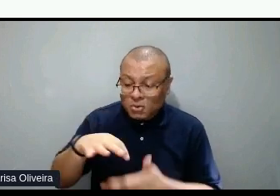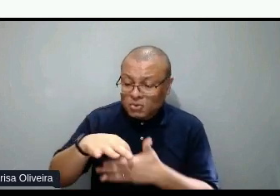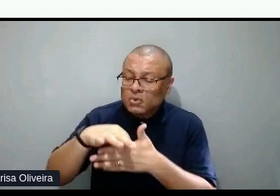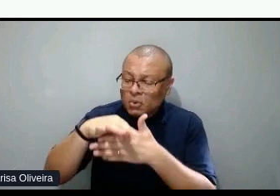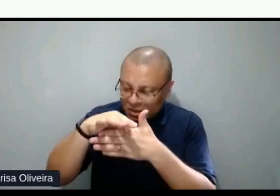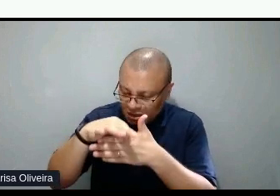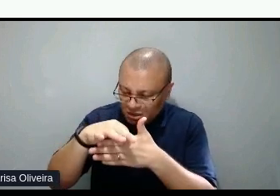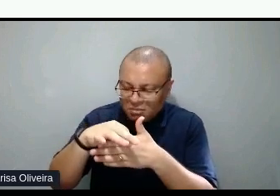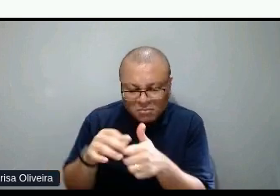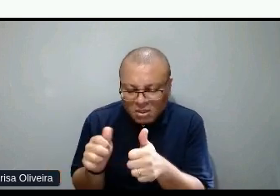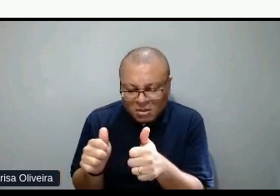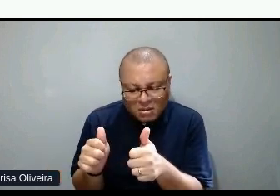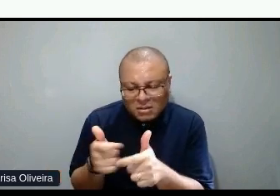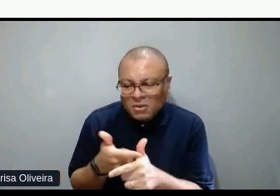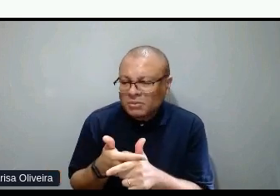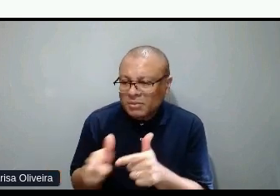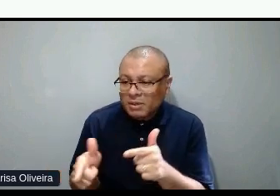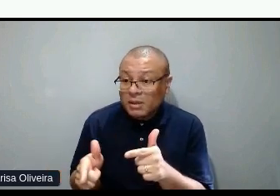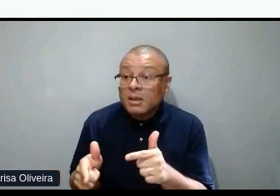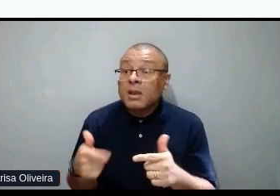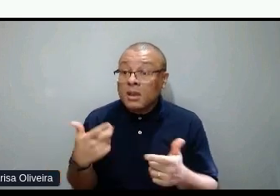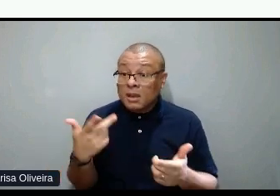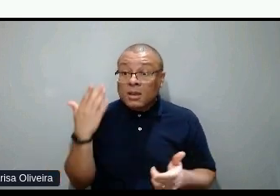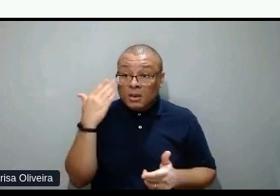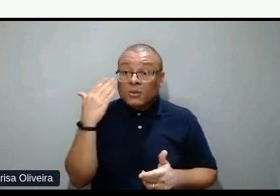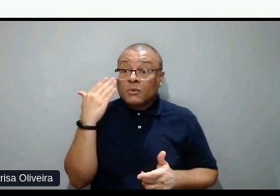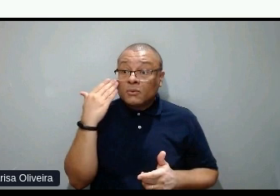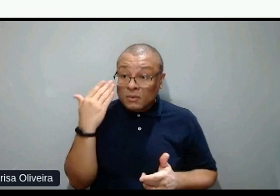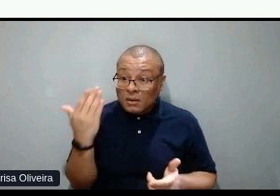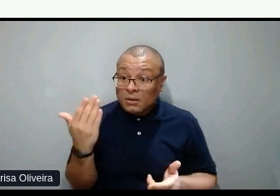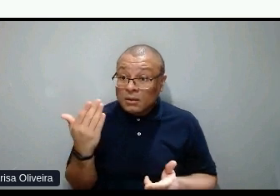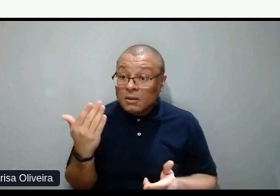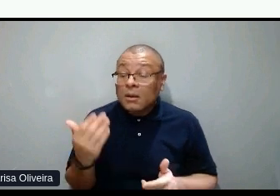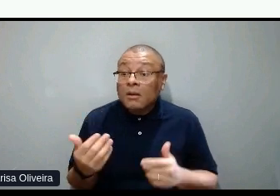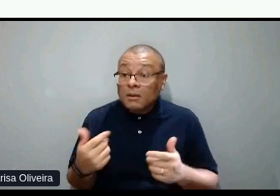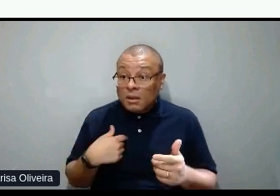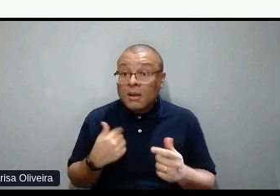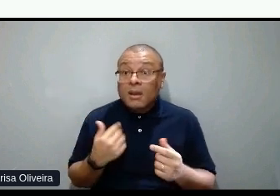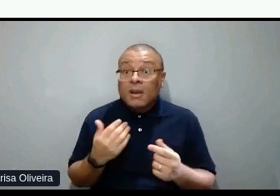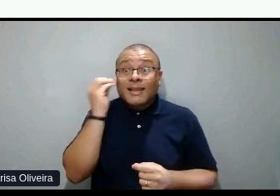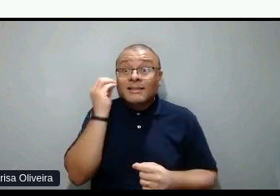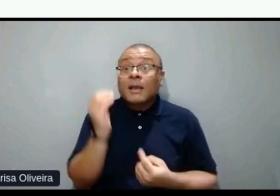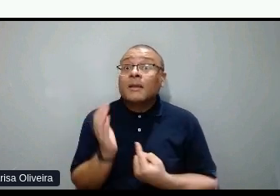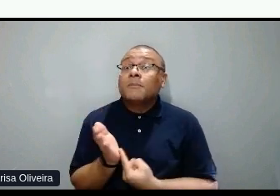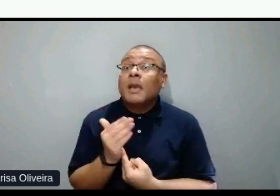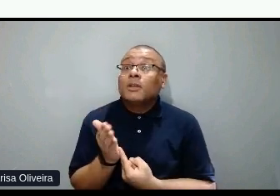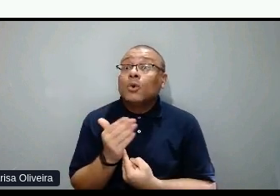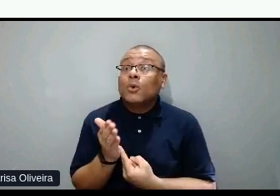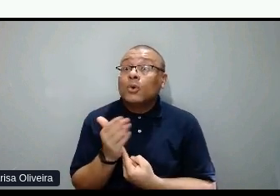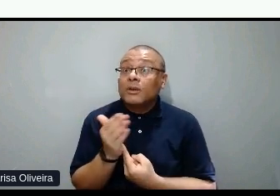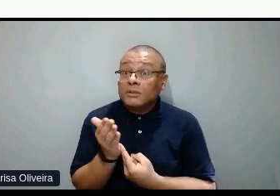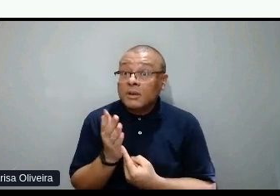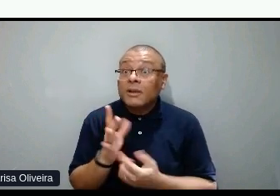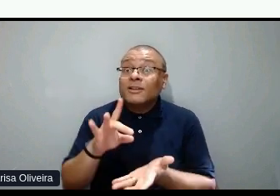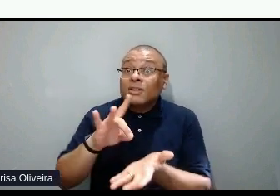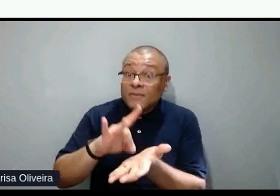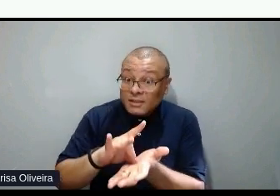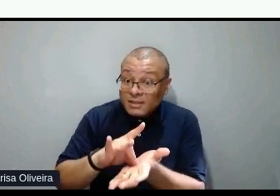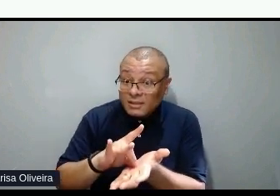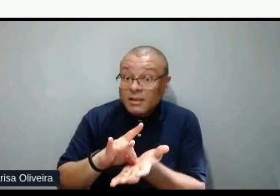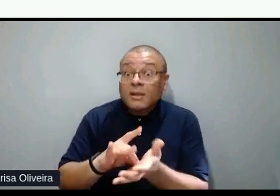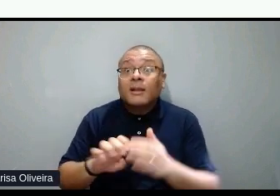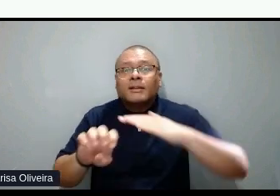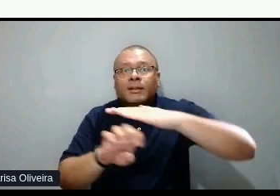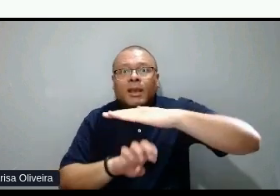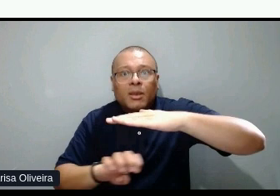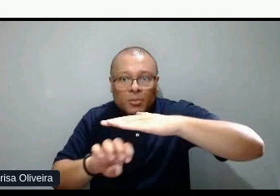you're listening to me. I should have logged on earlier to test my technology as was actually requested by the organizers.